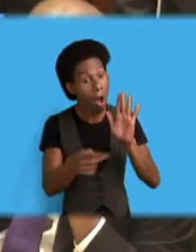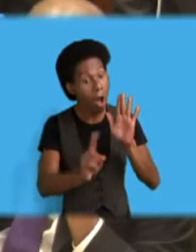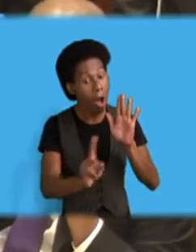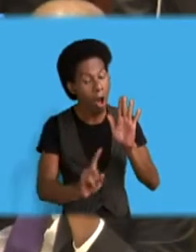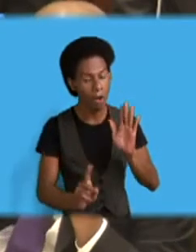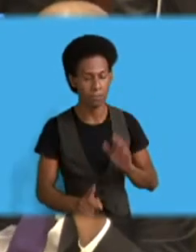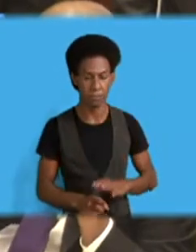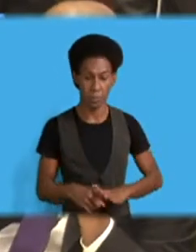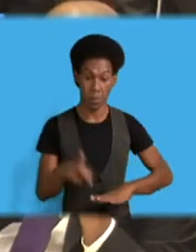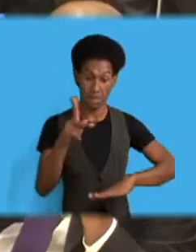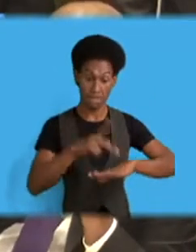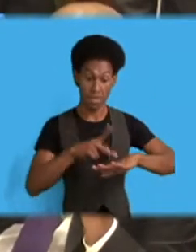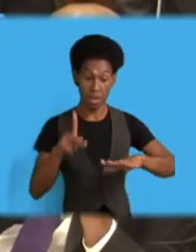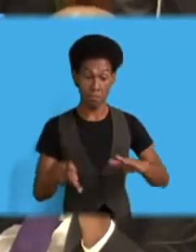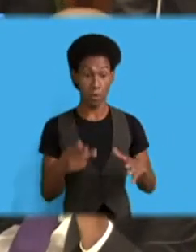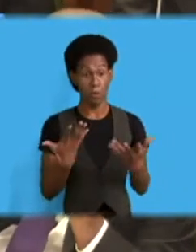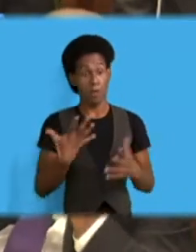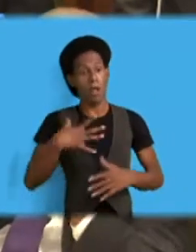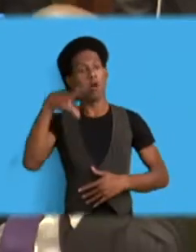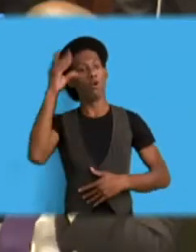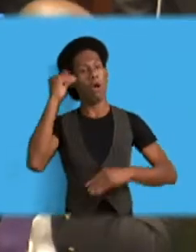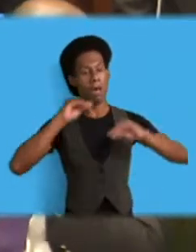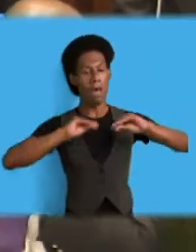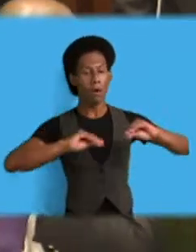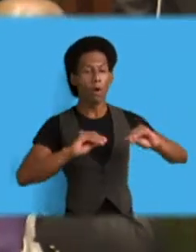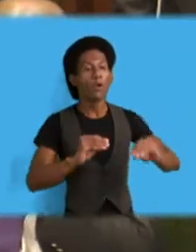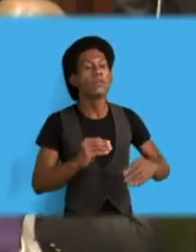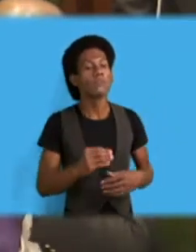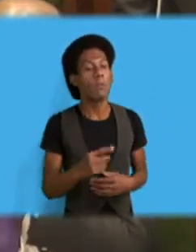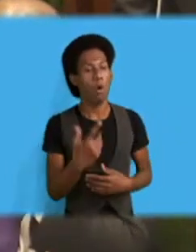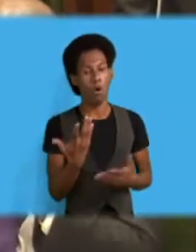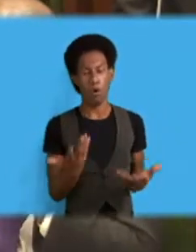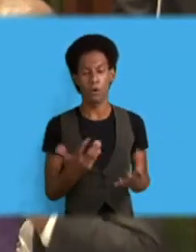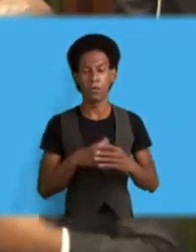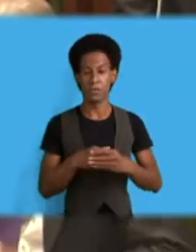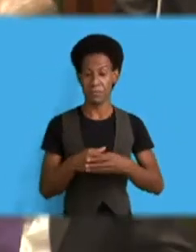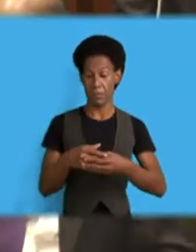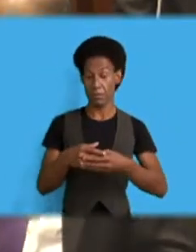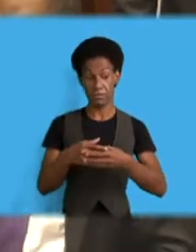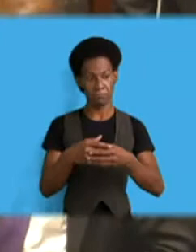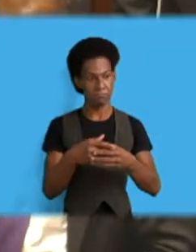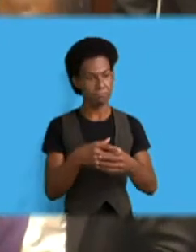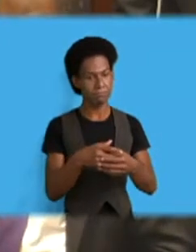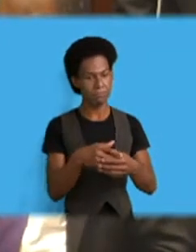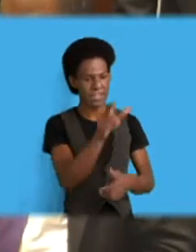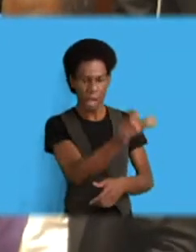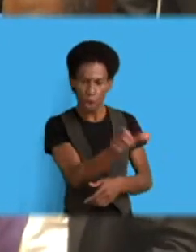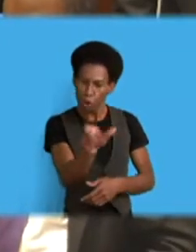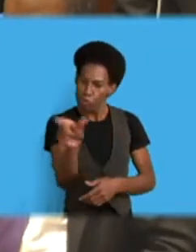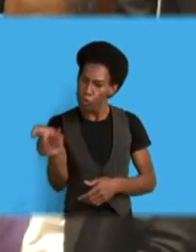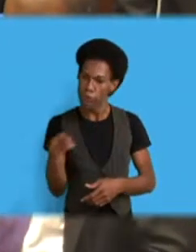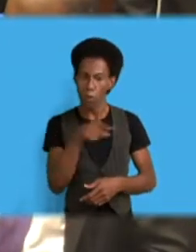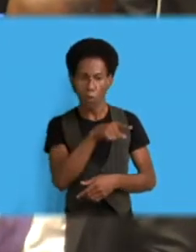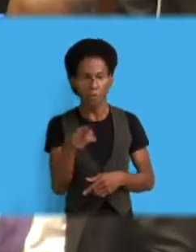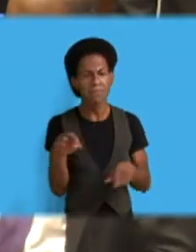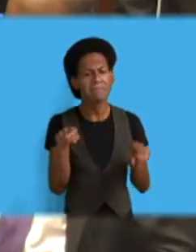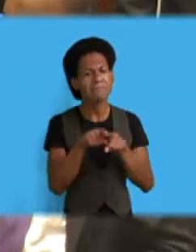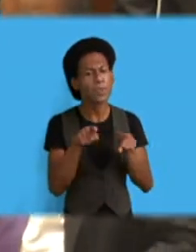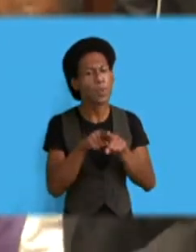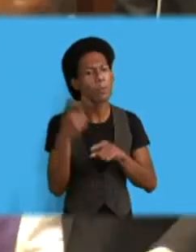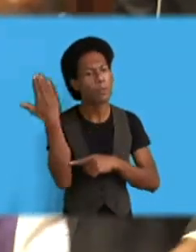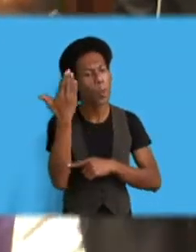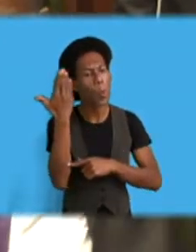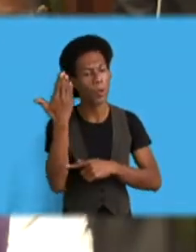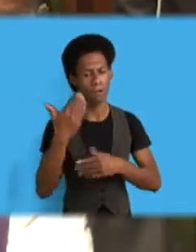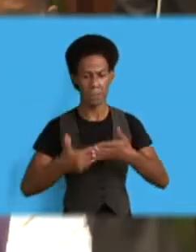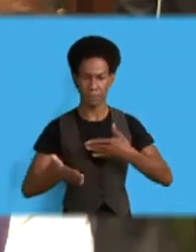there is more than one stakeholder to value, like the School Management Association, teachers and teacher unions, students